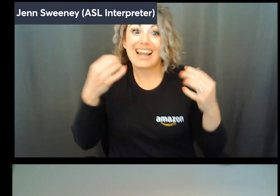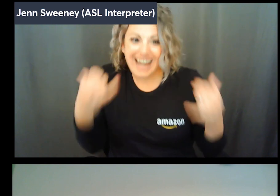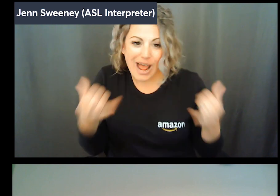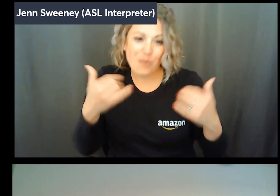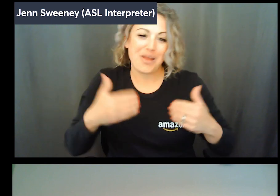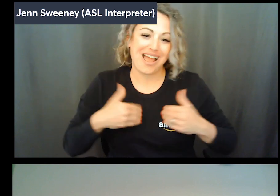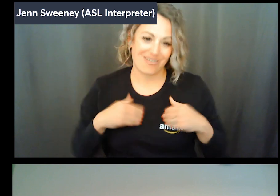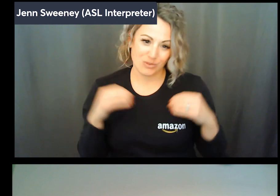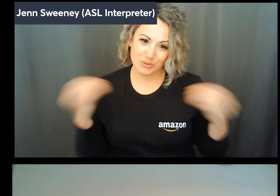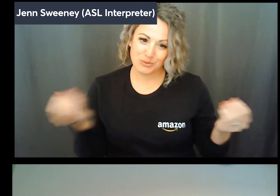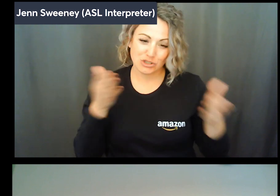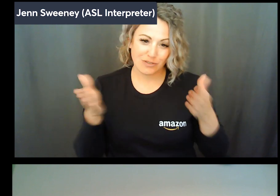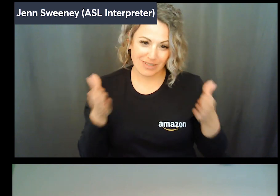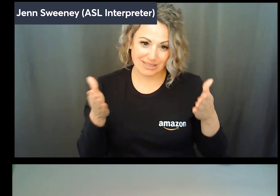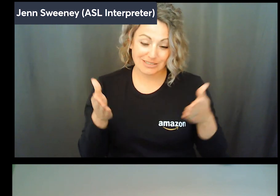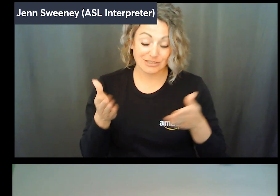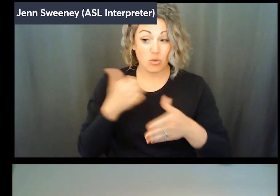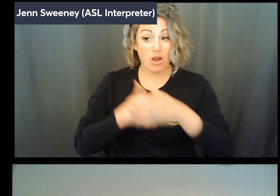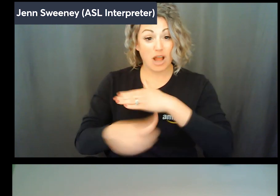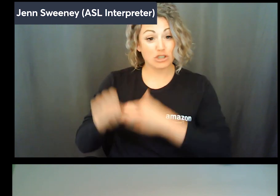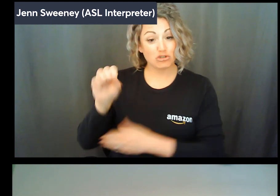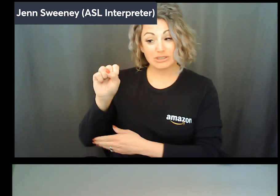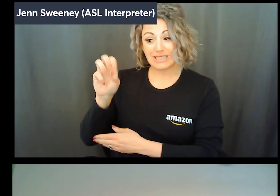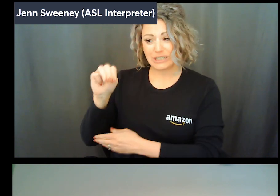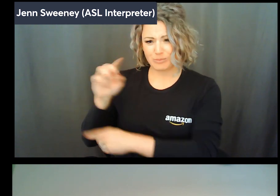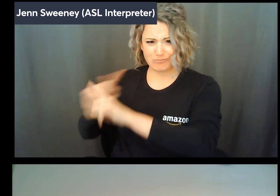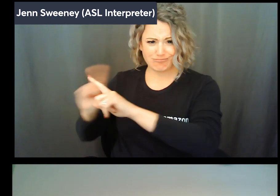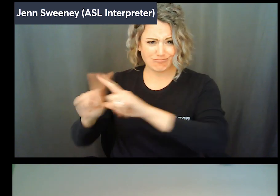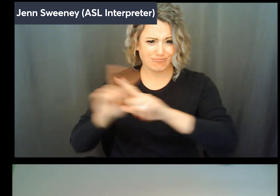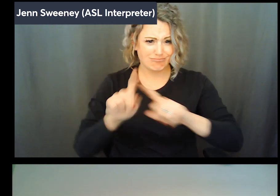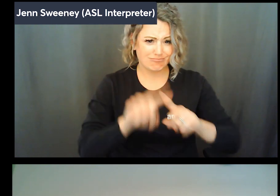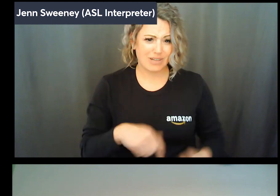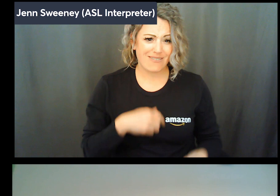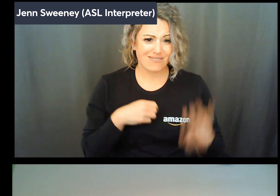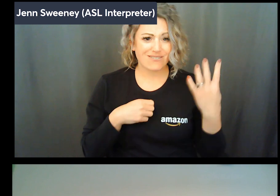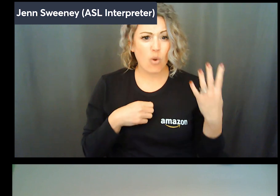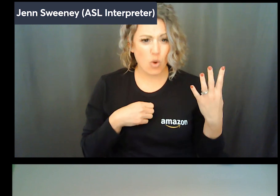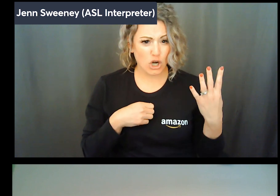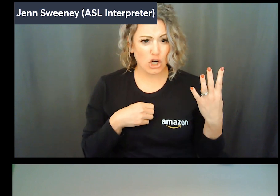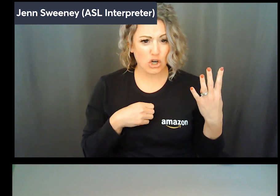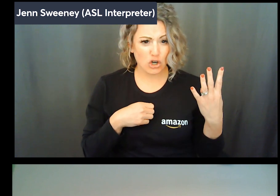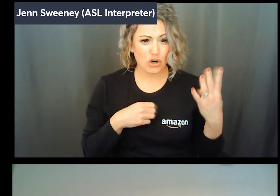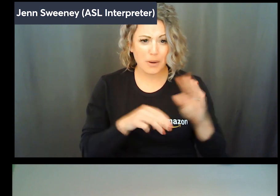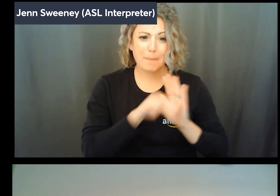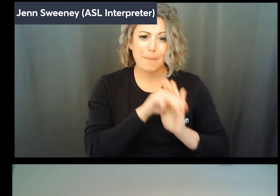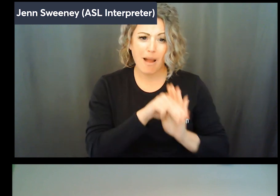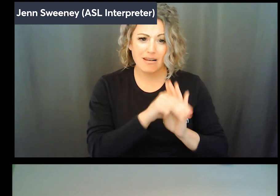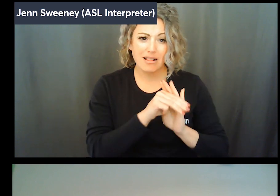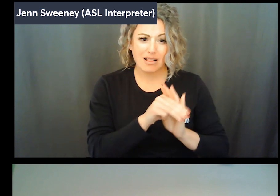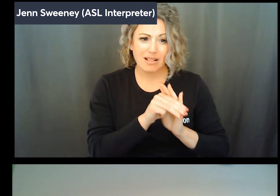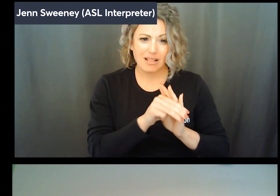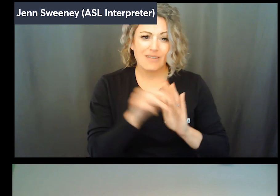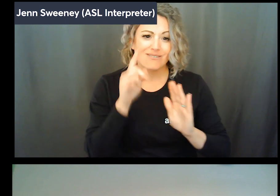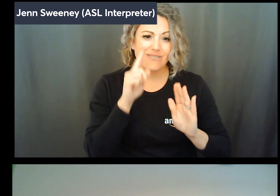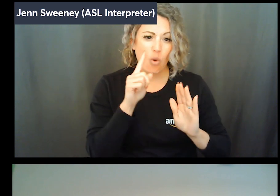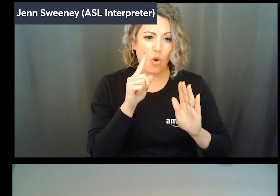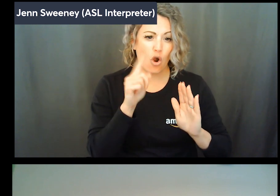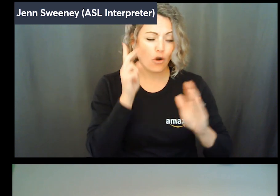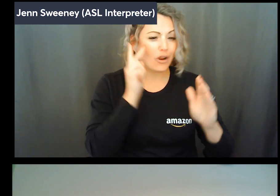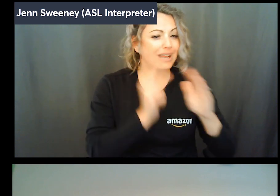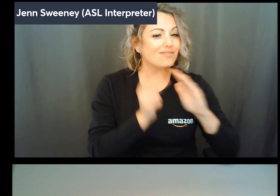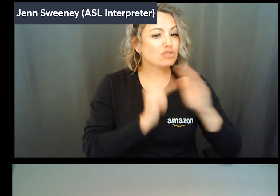serverless, right? So within SageMaker, you have these four model inferencing options,